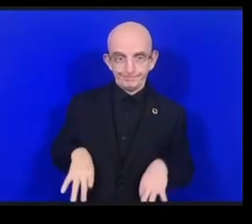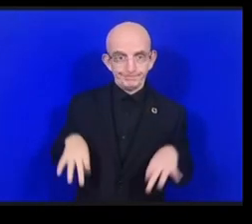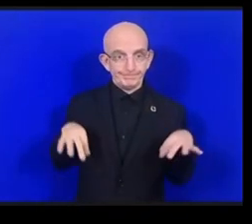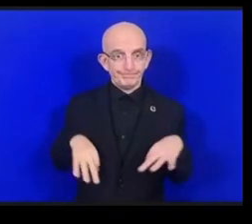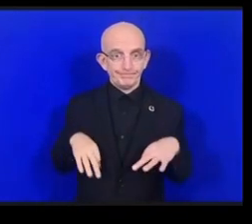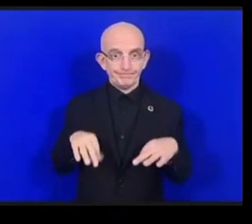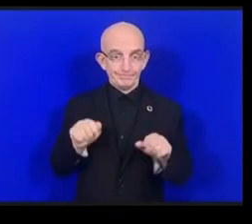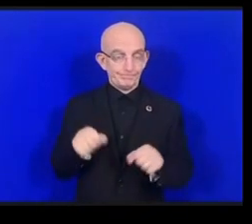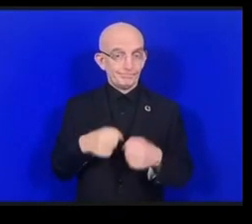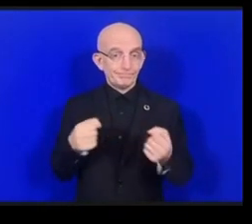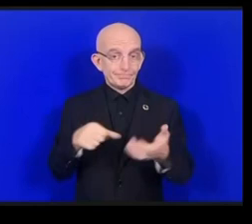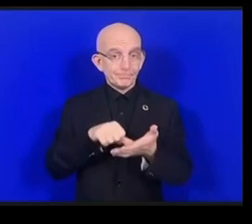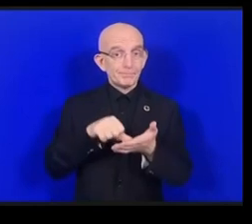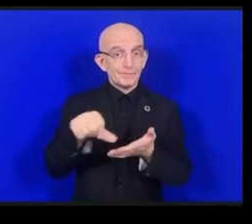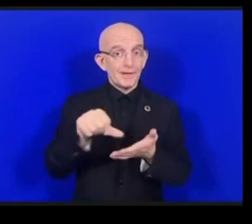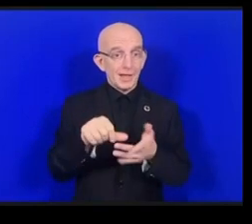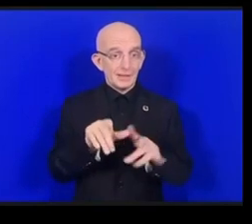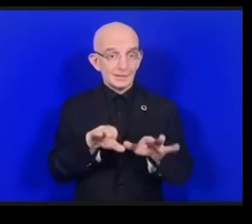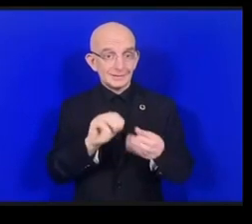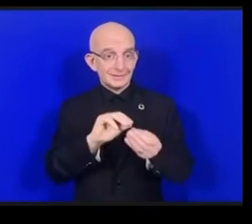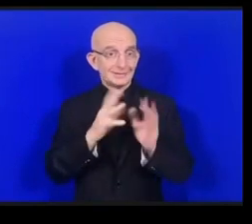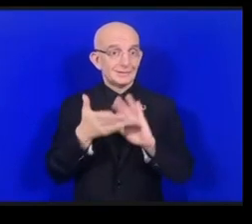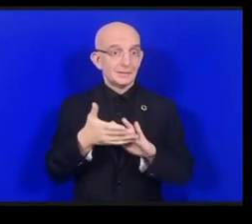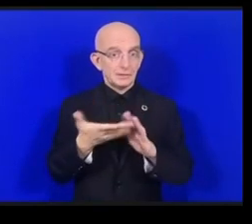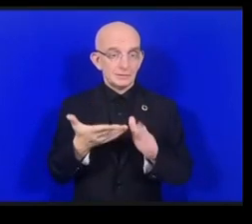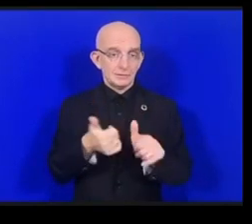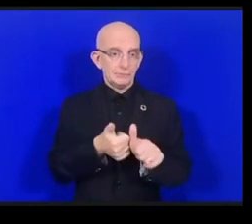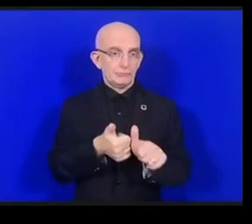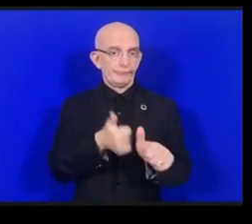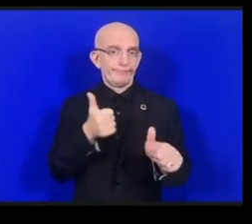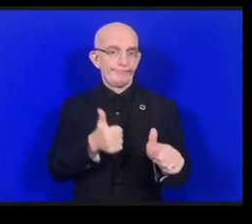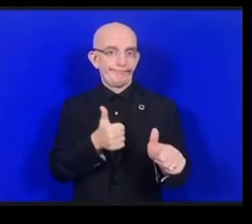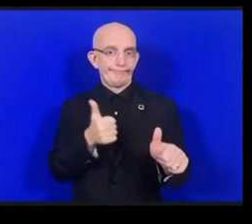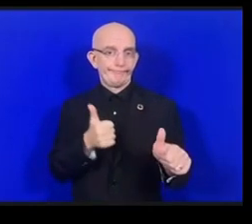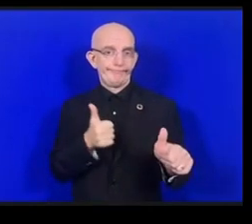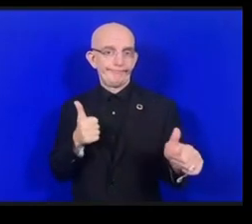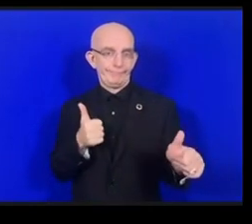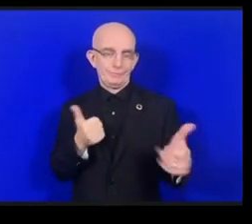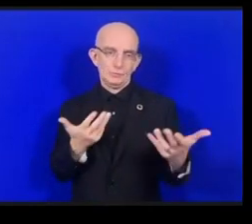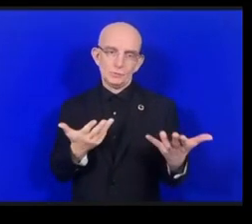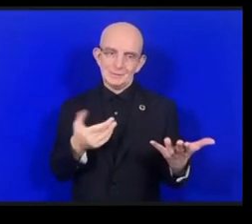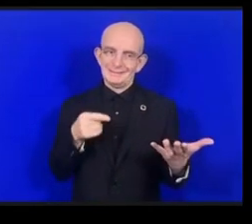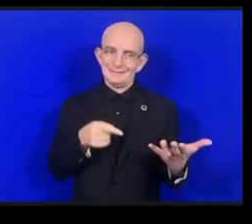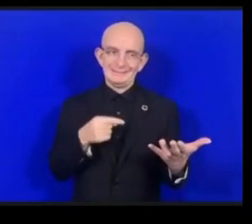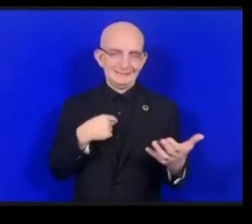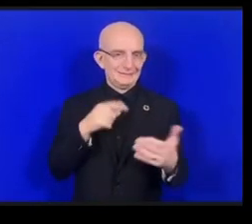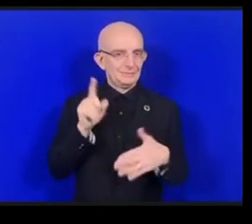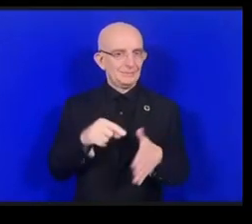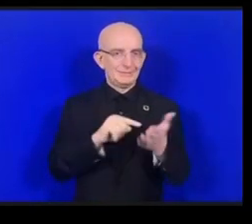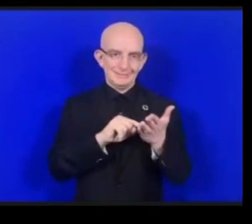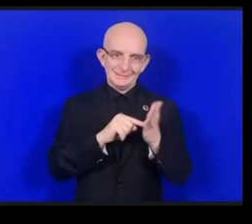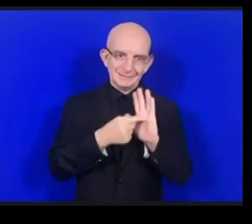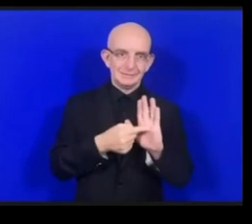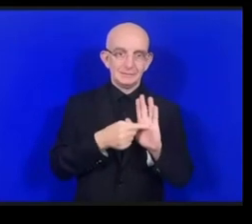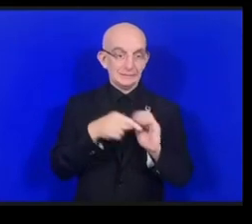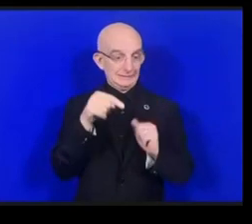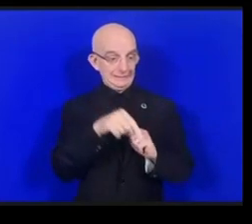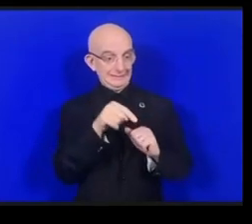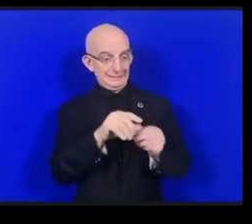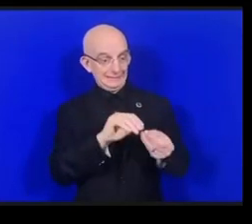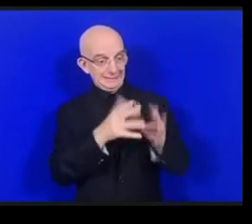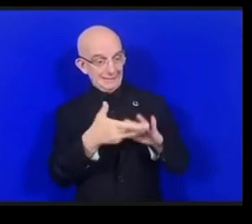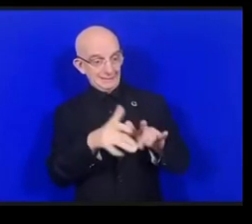highlight another thing is that young people are very actively uh very active in advocating